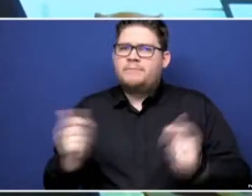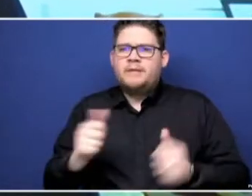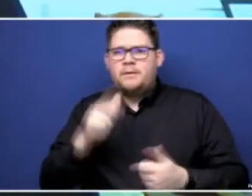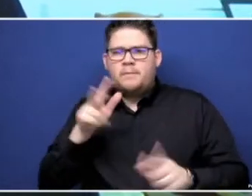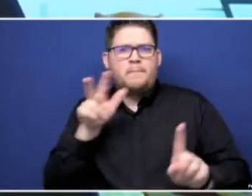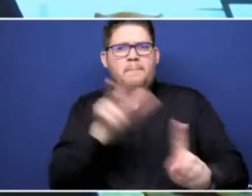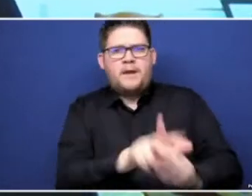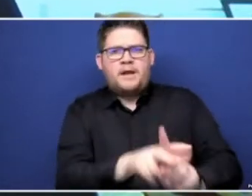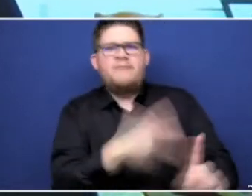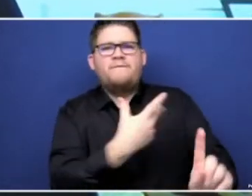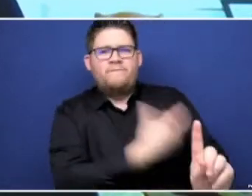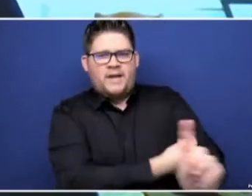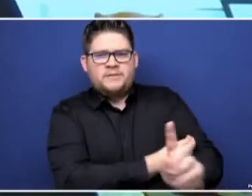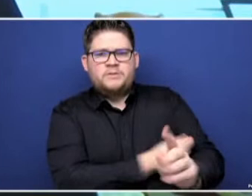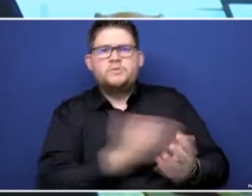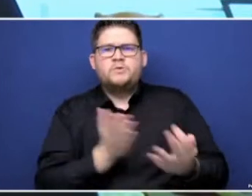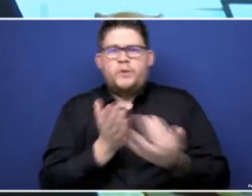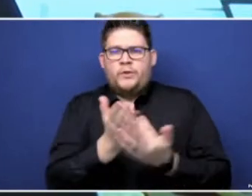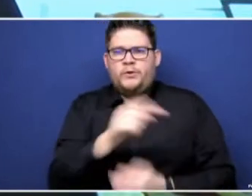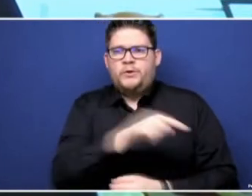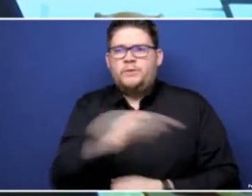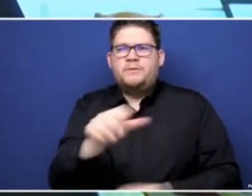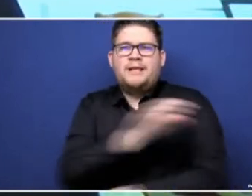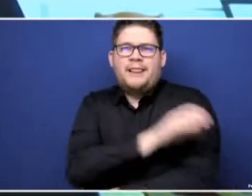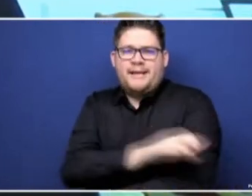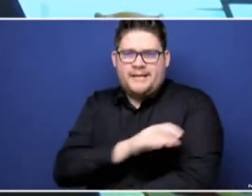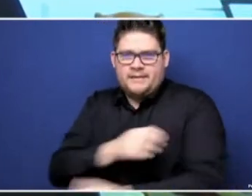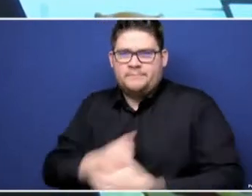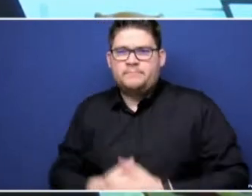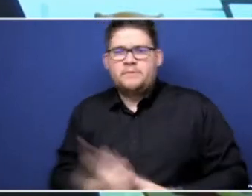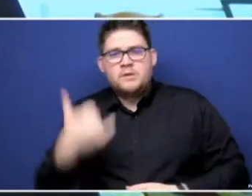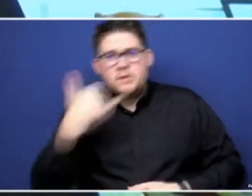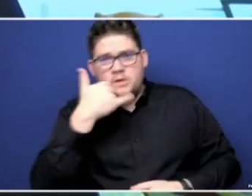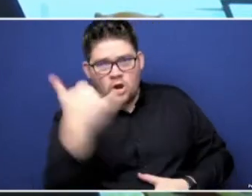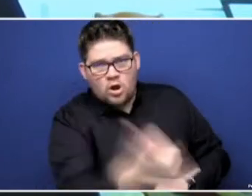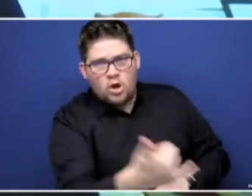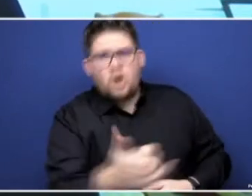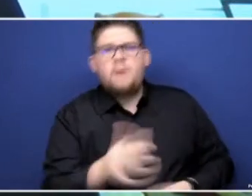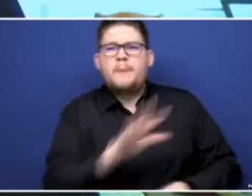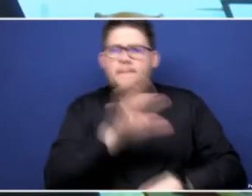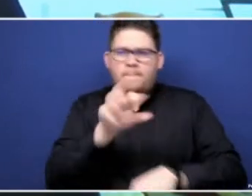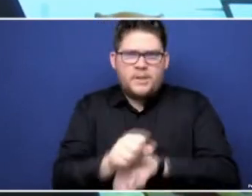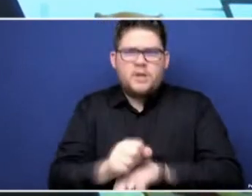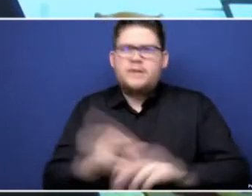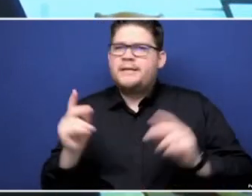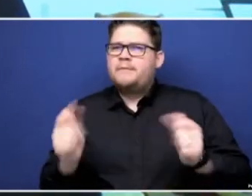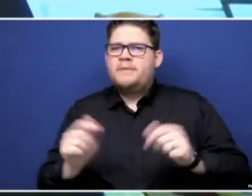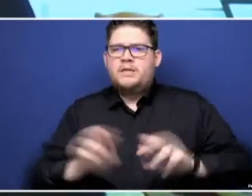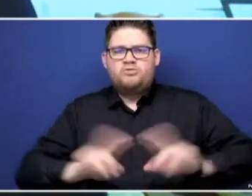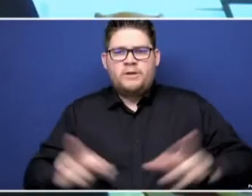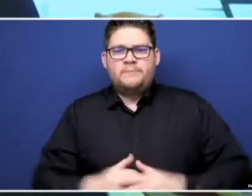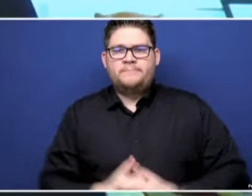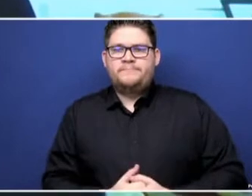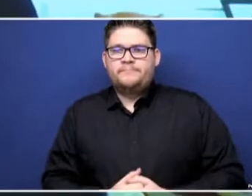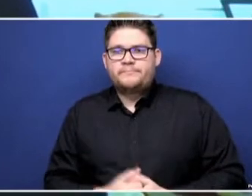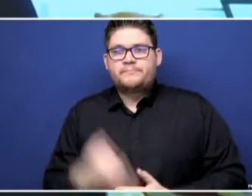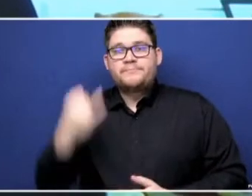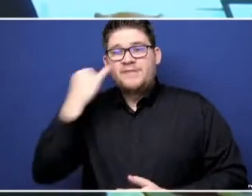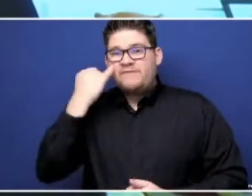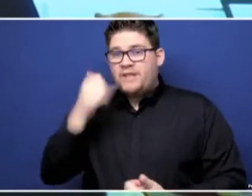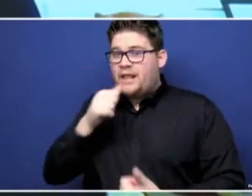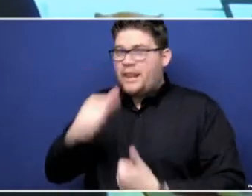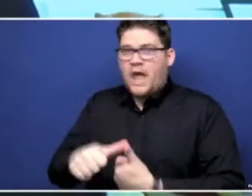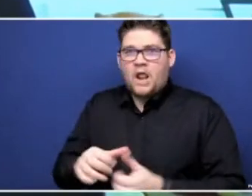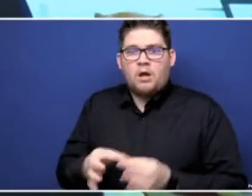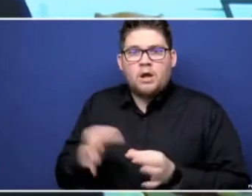get your letter. It's coming to you. It's in the mail, and you know, you'll get a chance to start booking your appointments, you know,